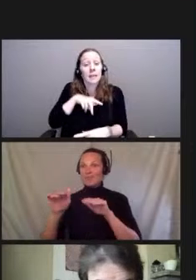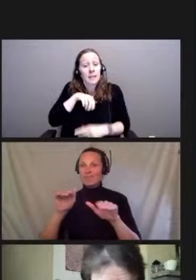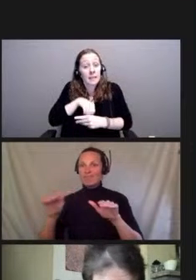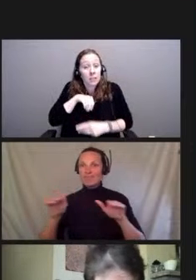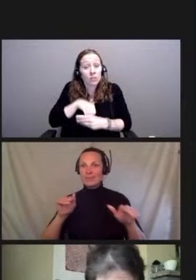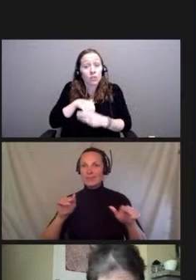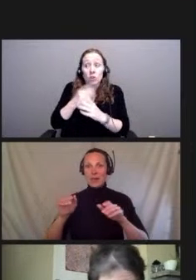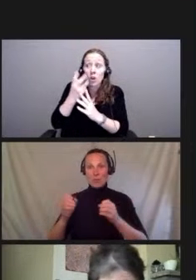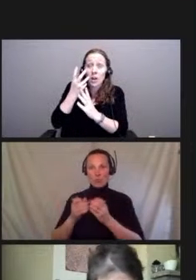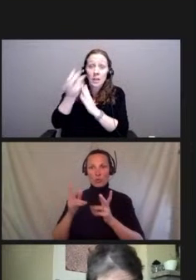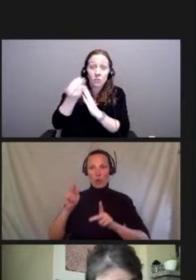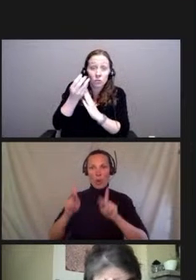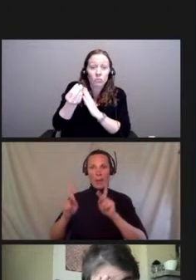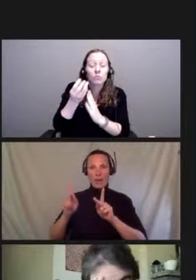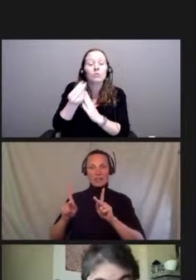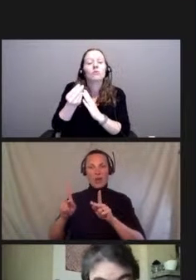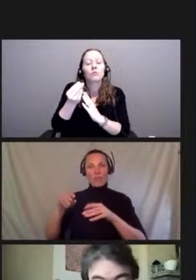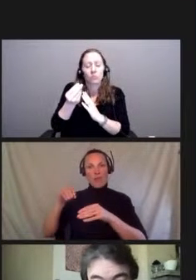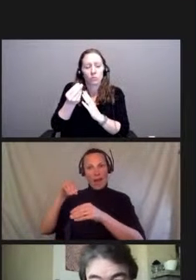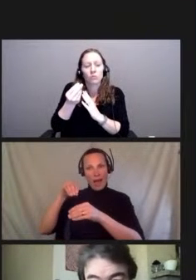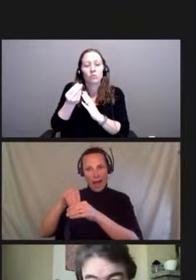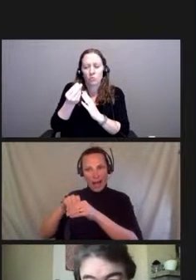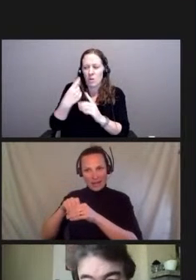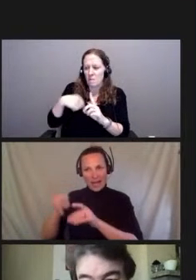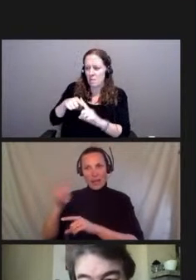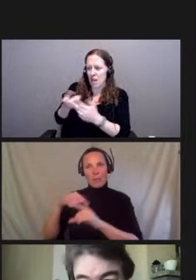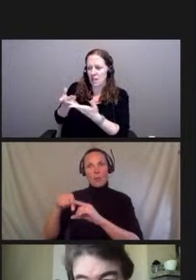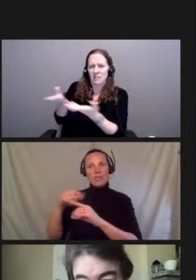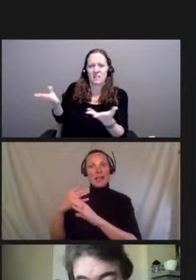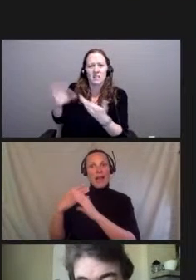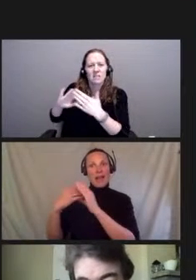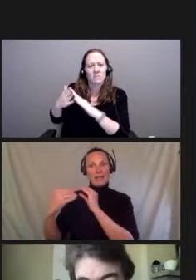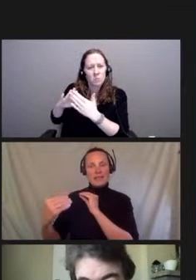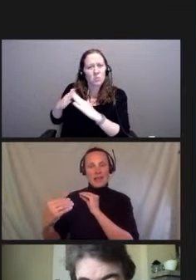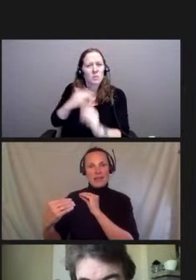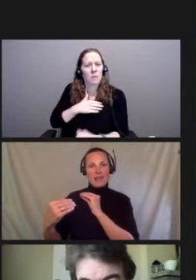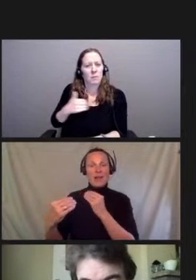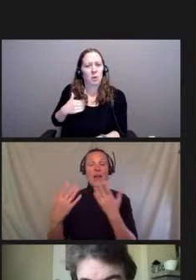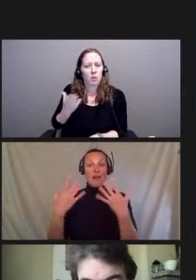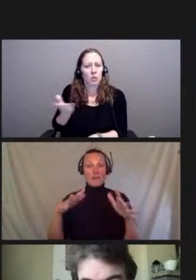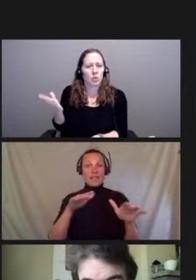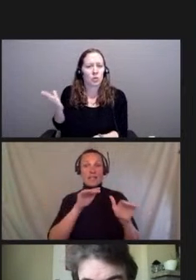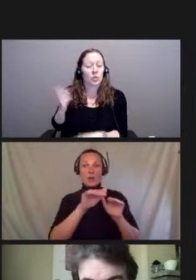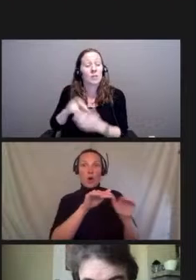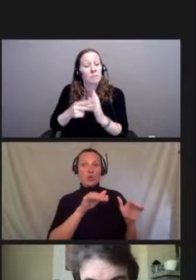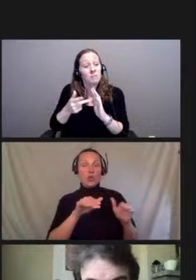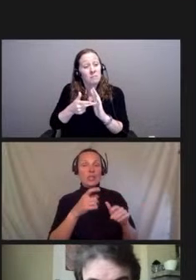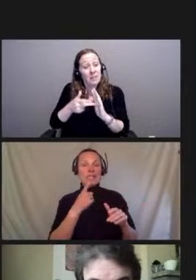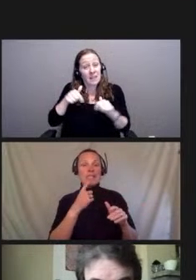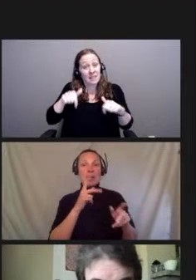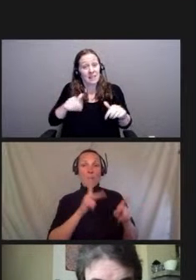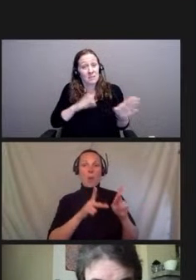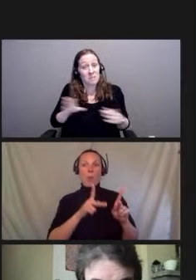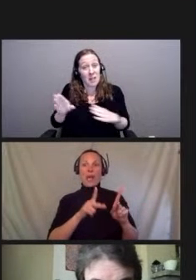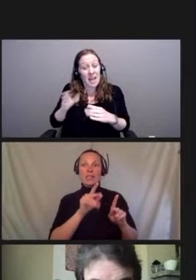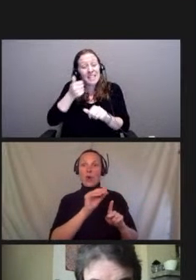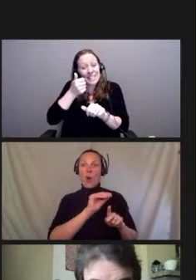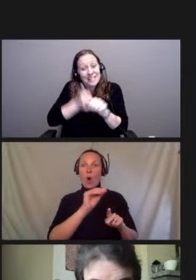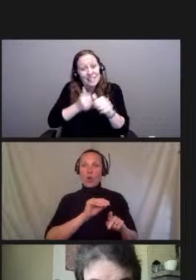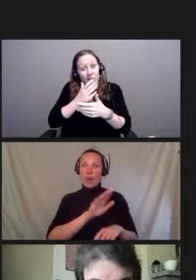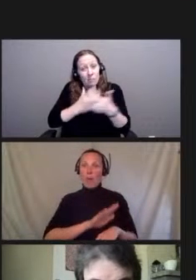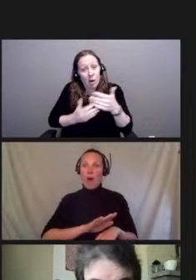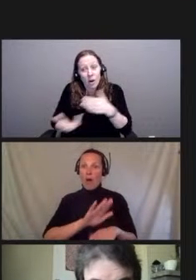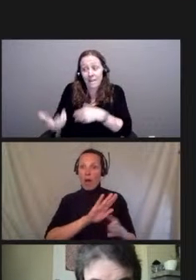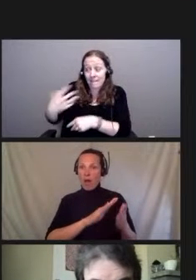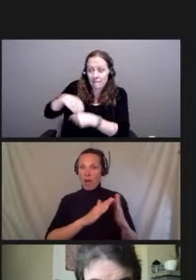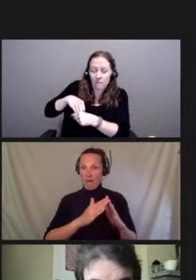to the city, and members of the public to ensure that every aspect of this phase of the waste plan incorporated and